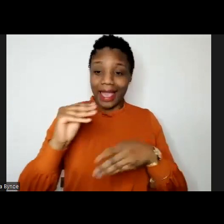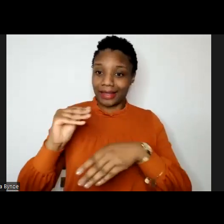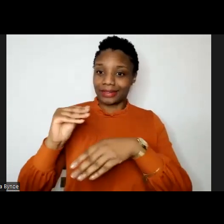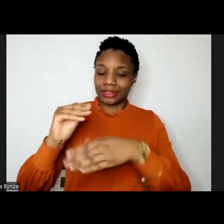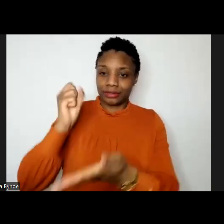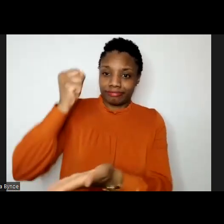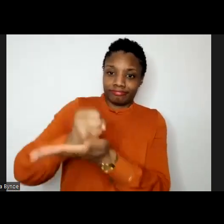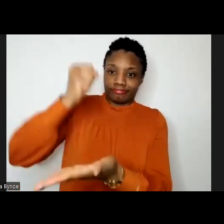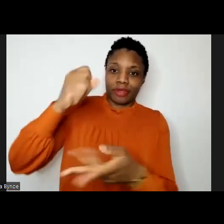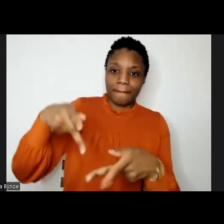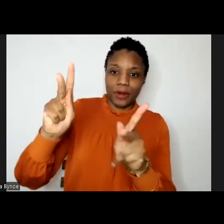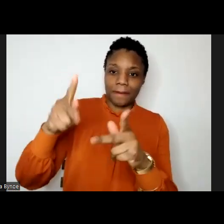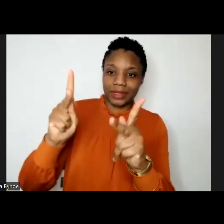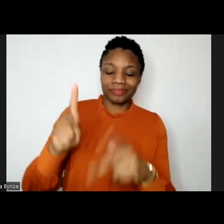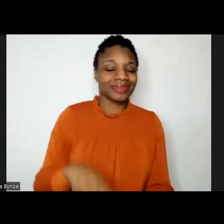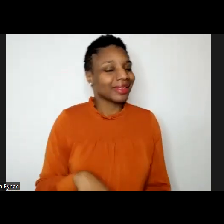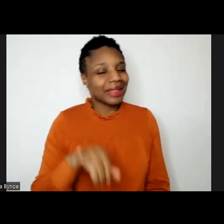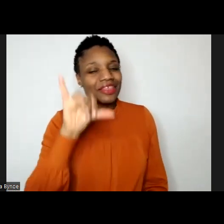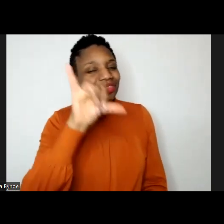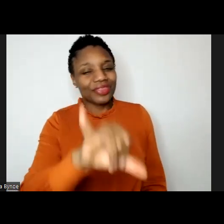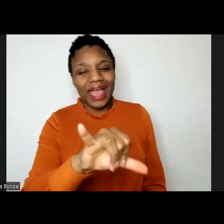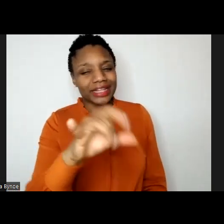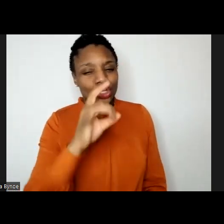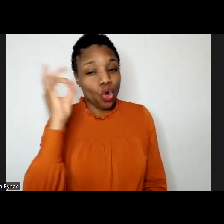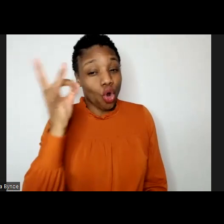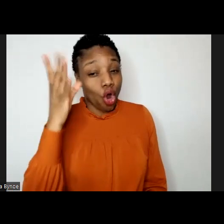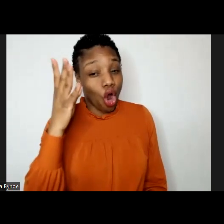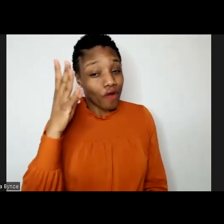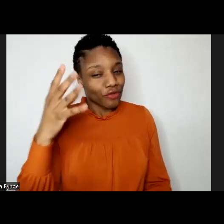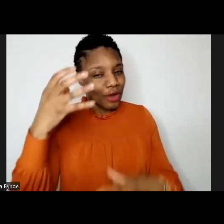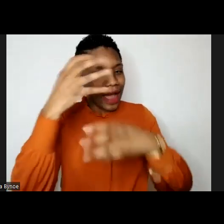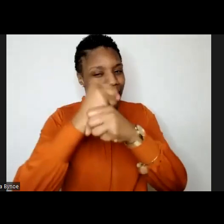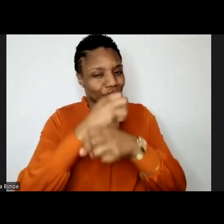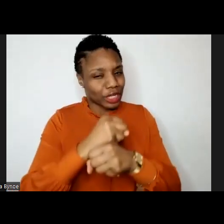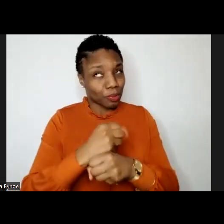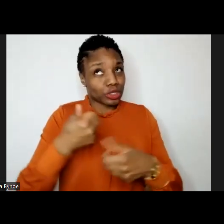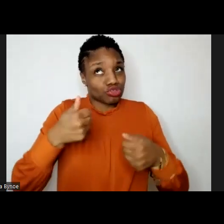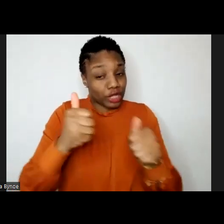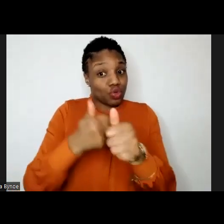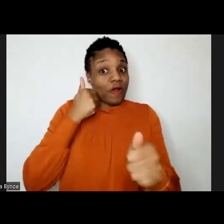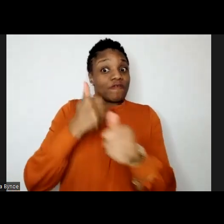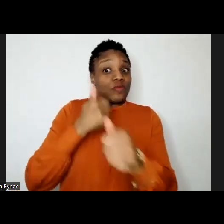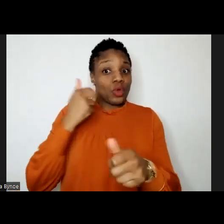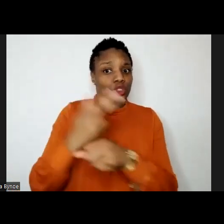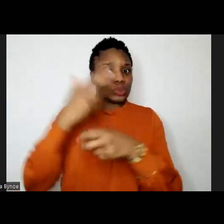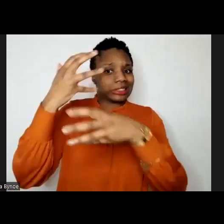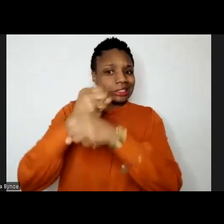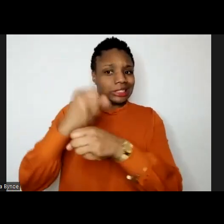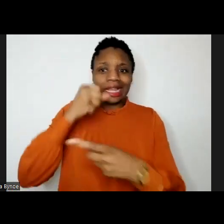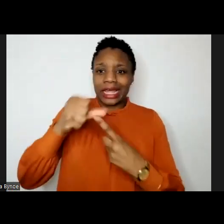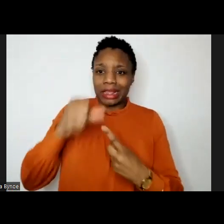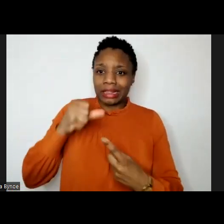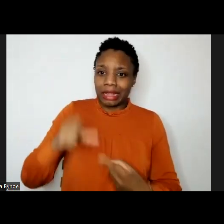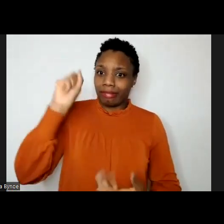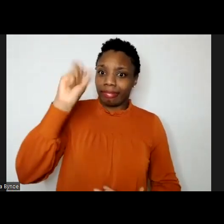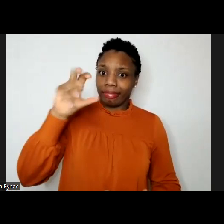Say that again. It's a terrible acronym. I know. But, trying not to use acronyms here. yeah. So. Yeah, yes. but I'll